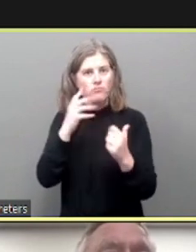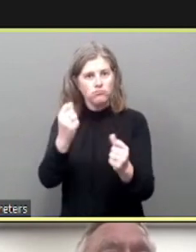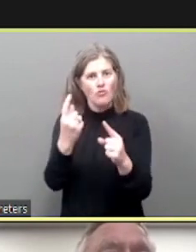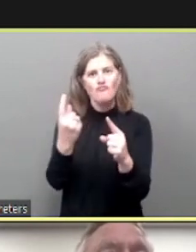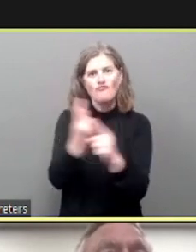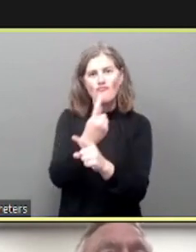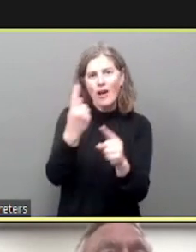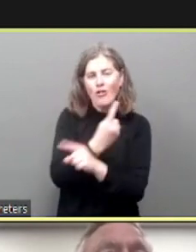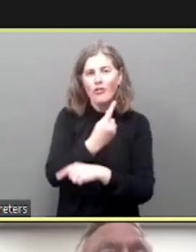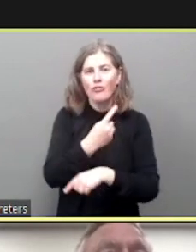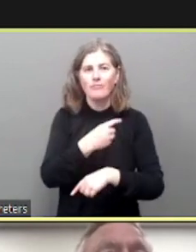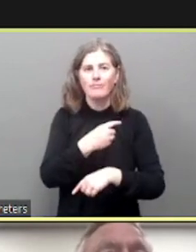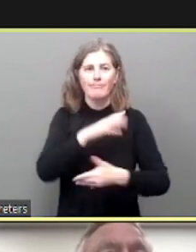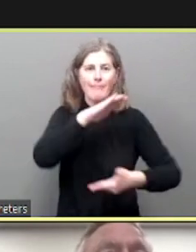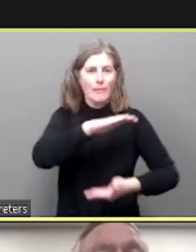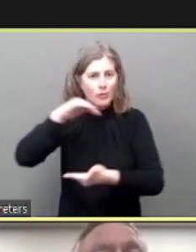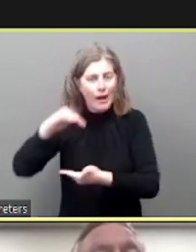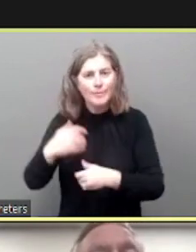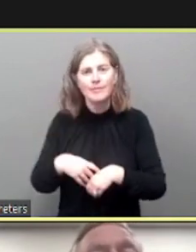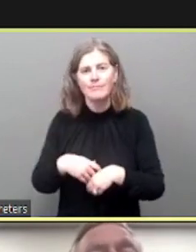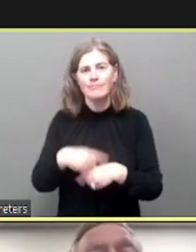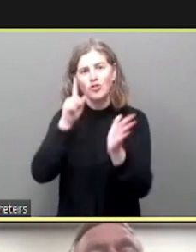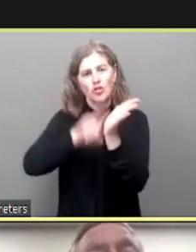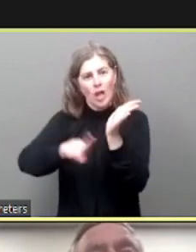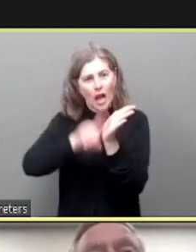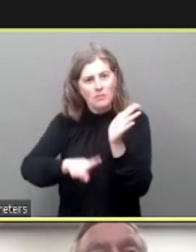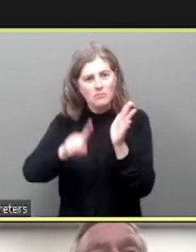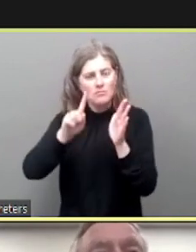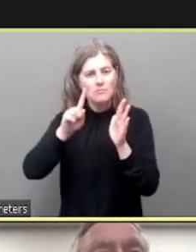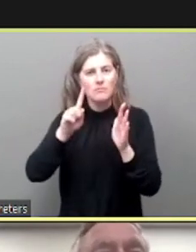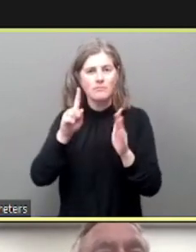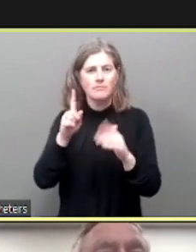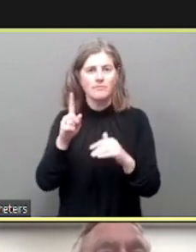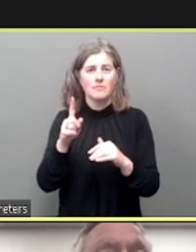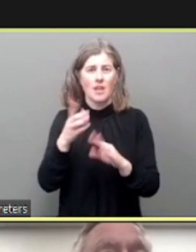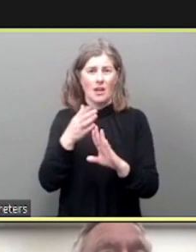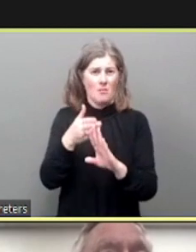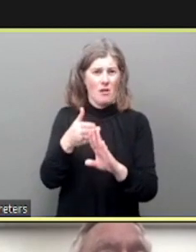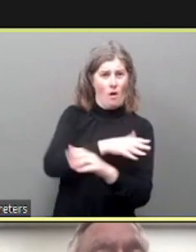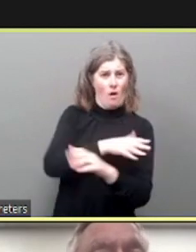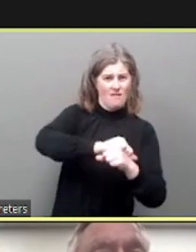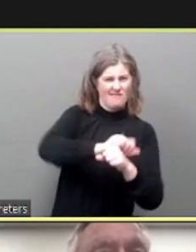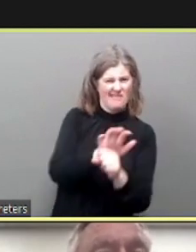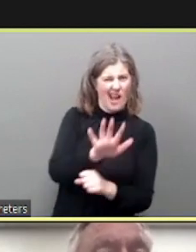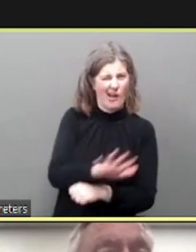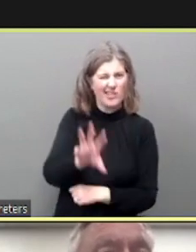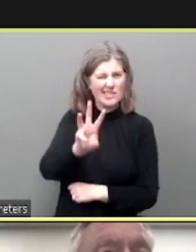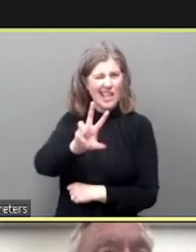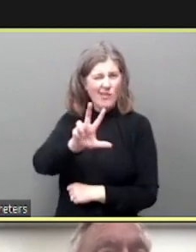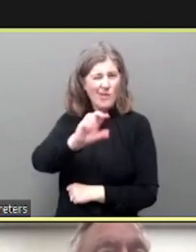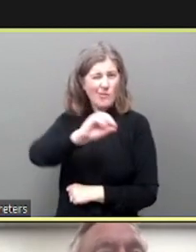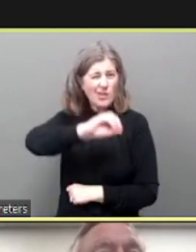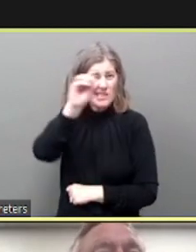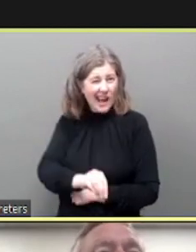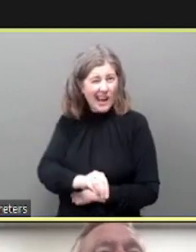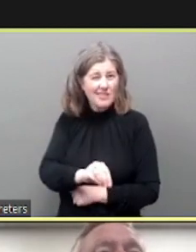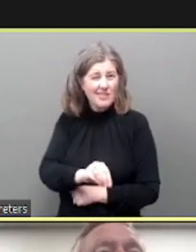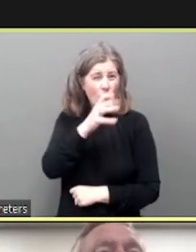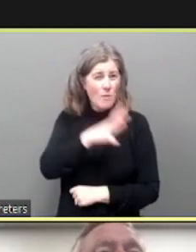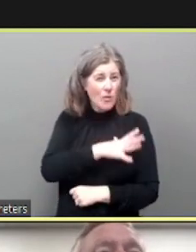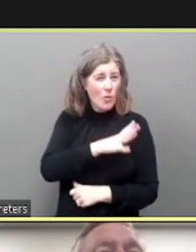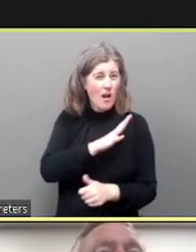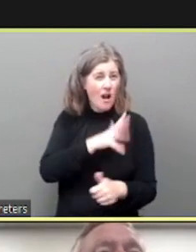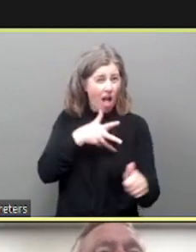regular mammograms. Before the pandemic, only 63% of women were up to date, and now